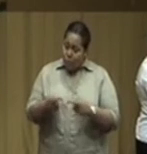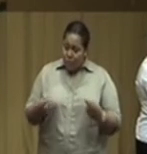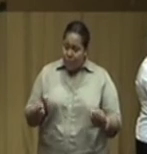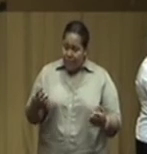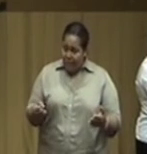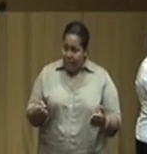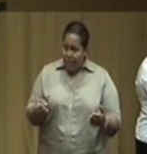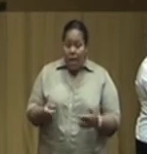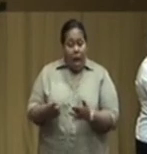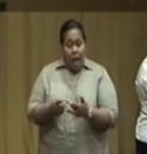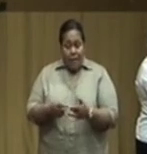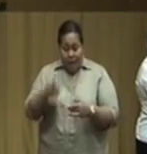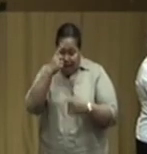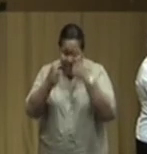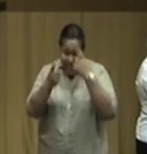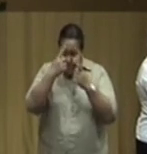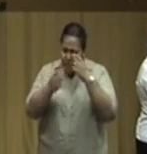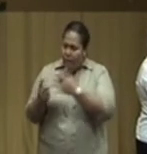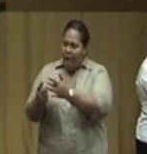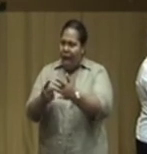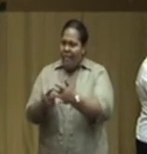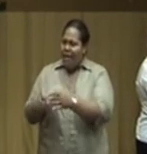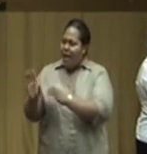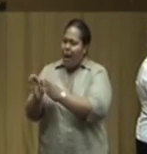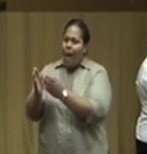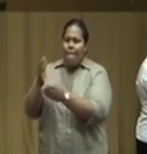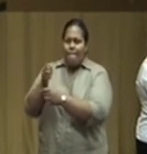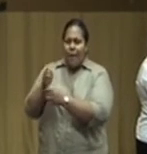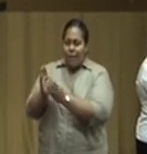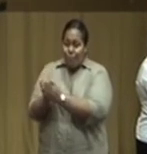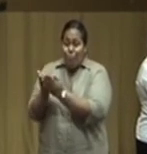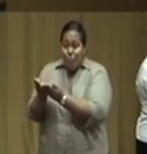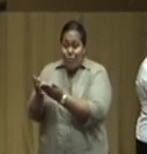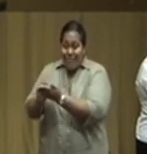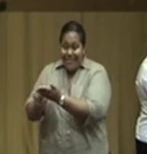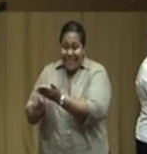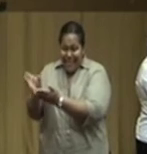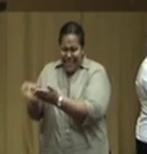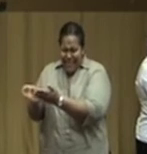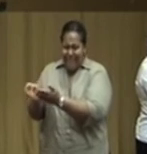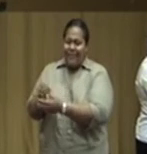other perspectives from other authors that we can write and